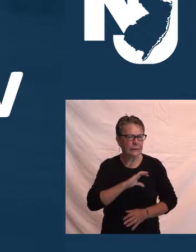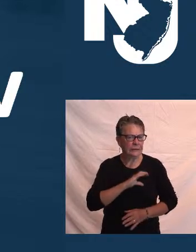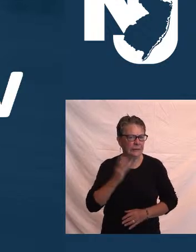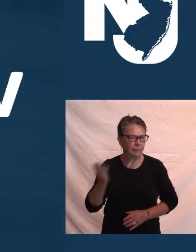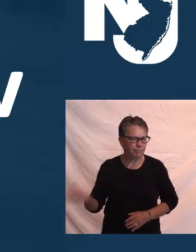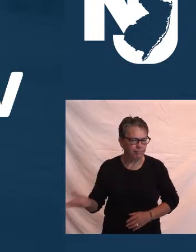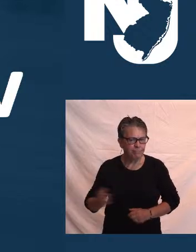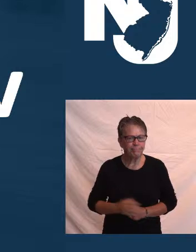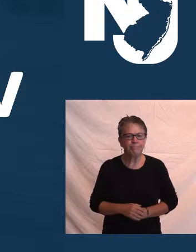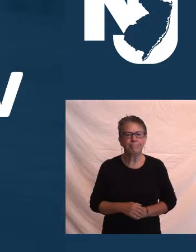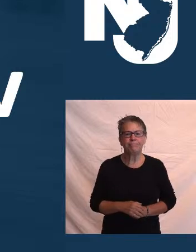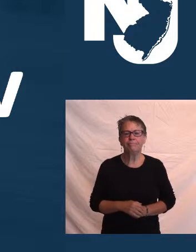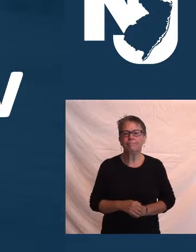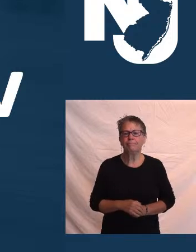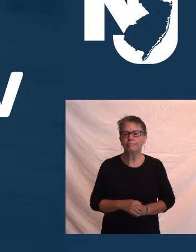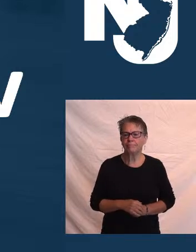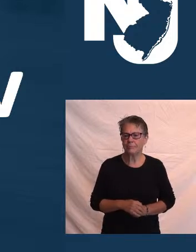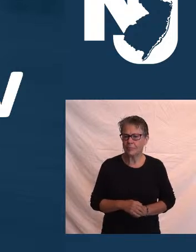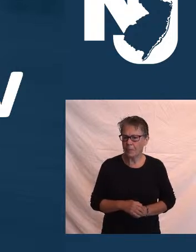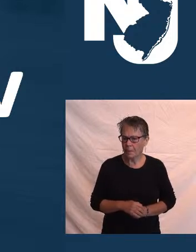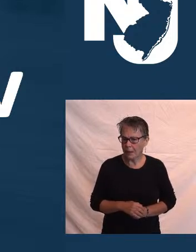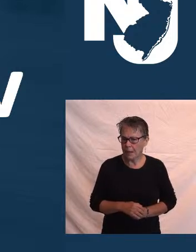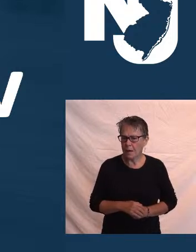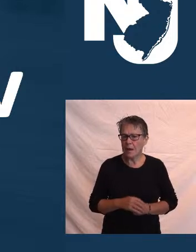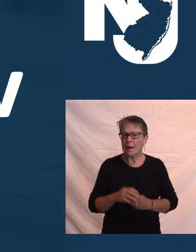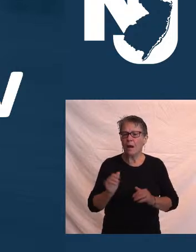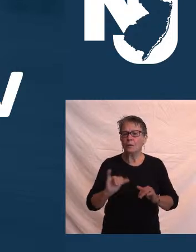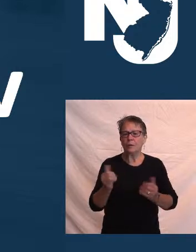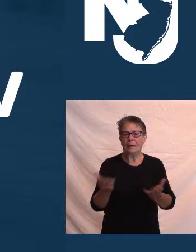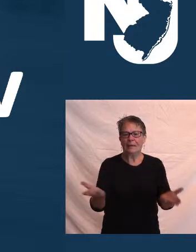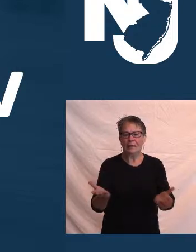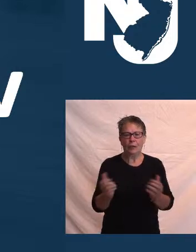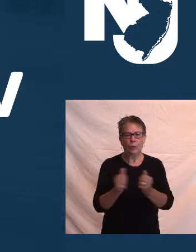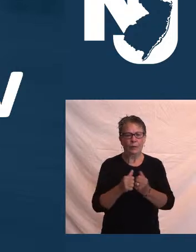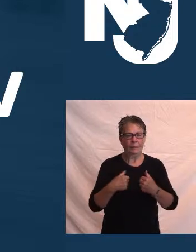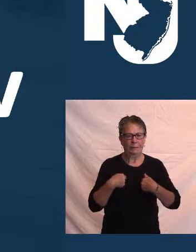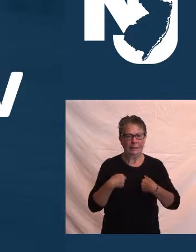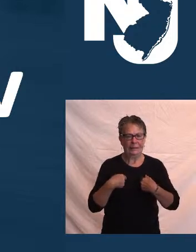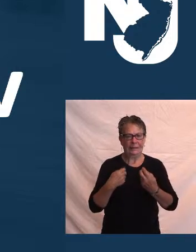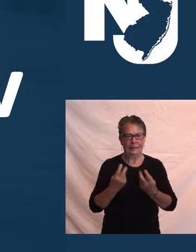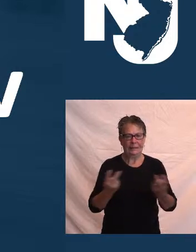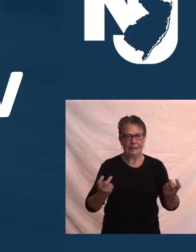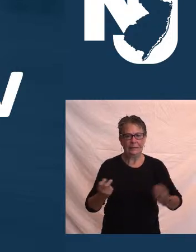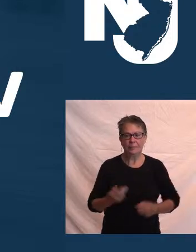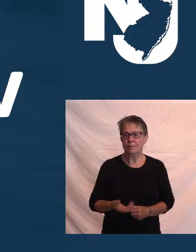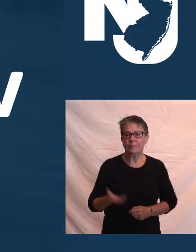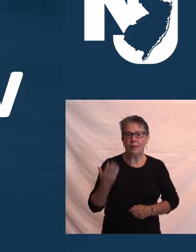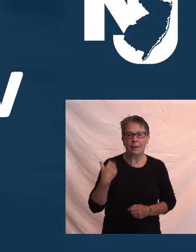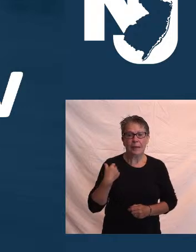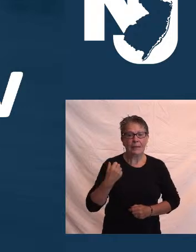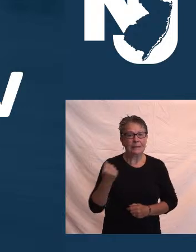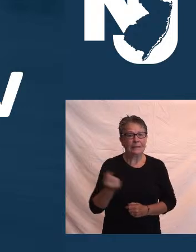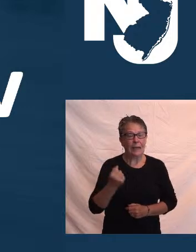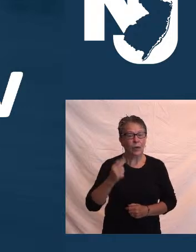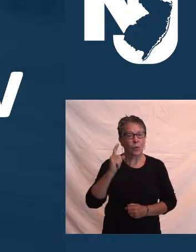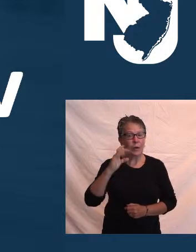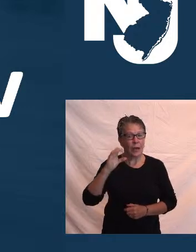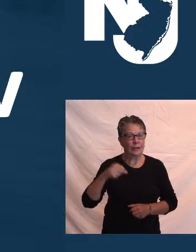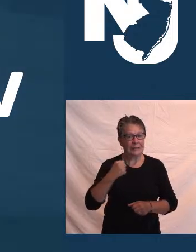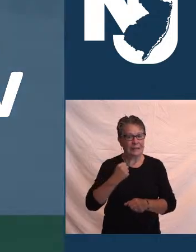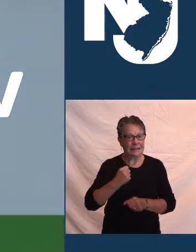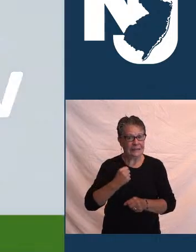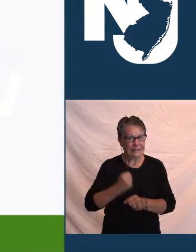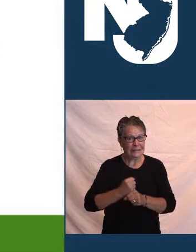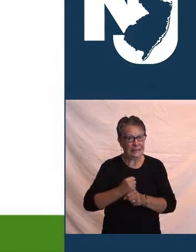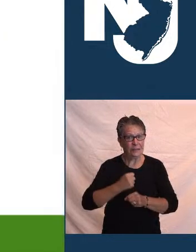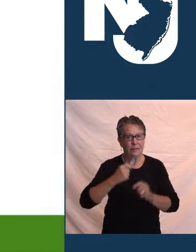with you on Saturday night to celebrate the 100th birthday of the New Jersey State Police. Before we dive